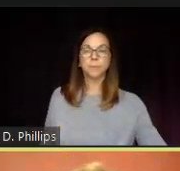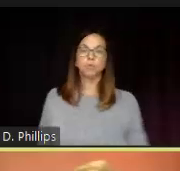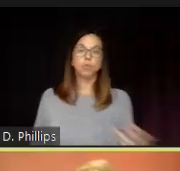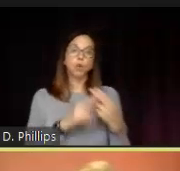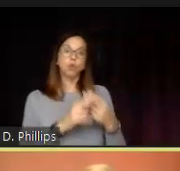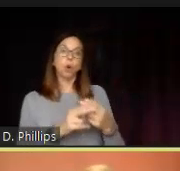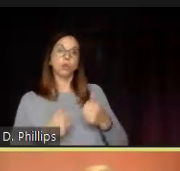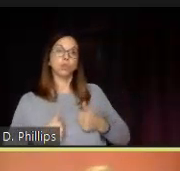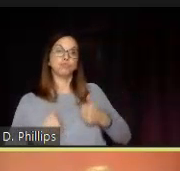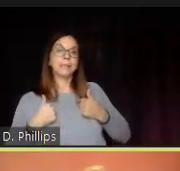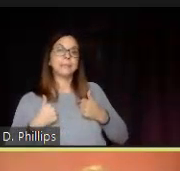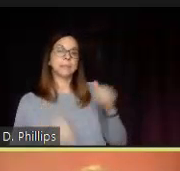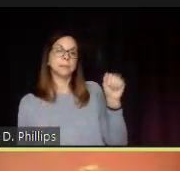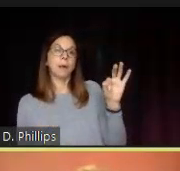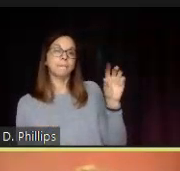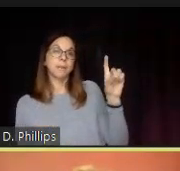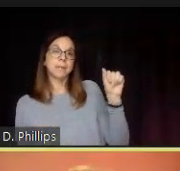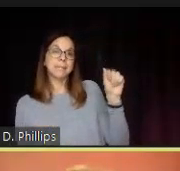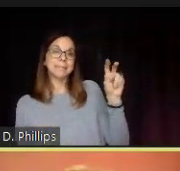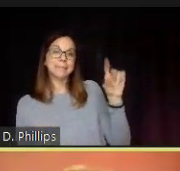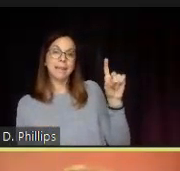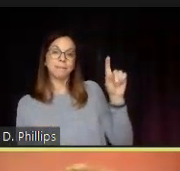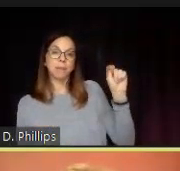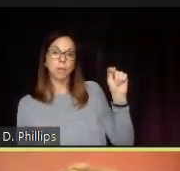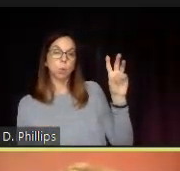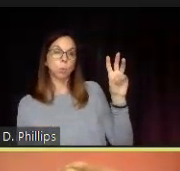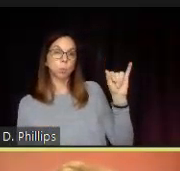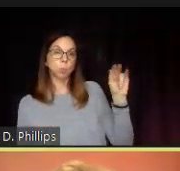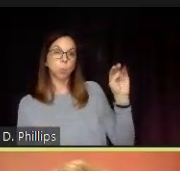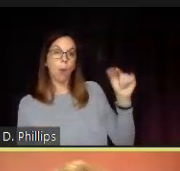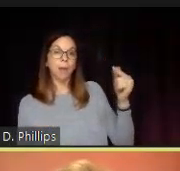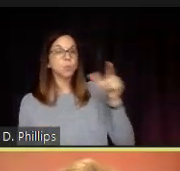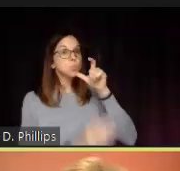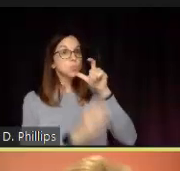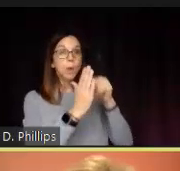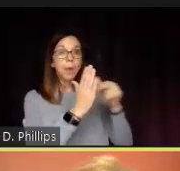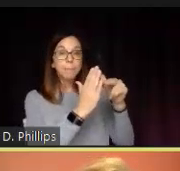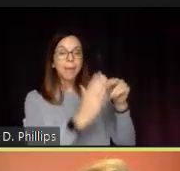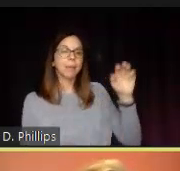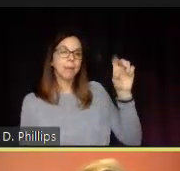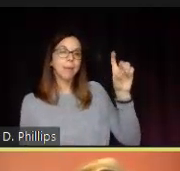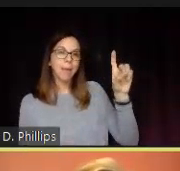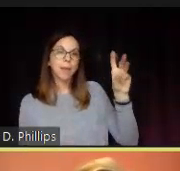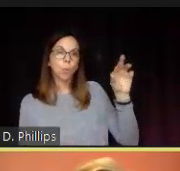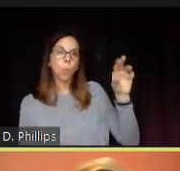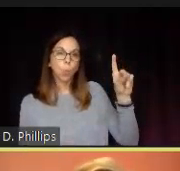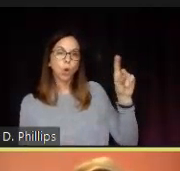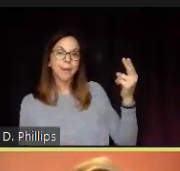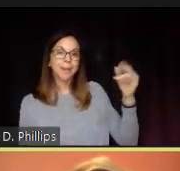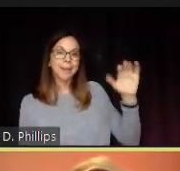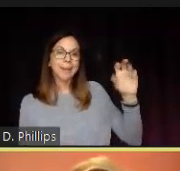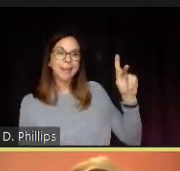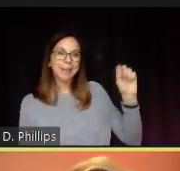Twining. And it was painted by Edward Hicks in 1887. So